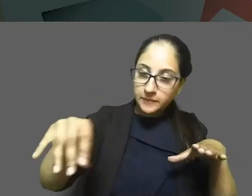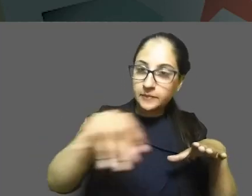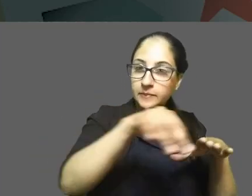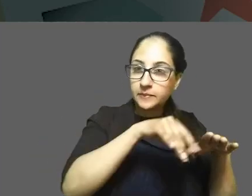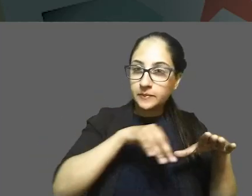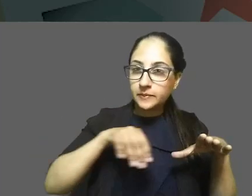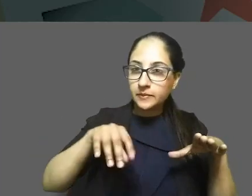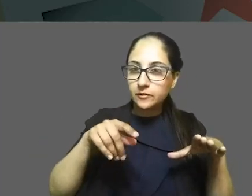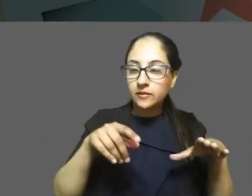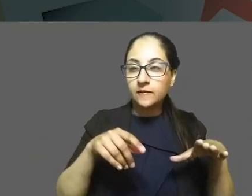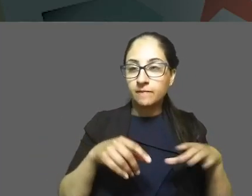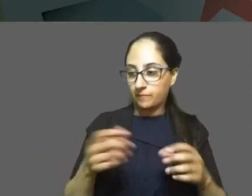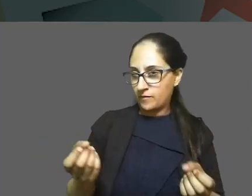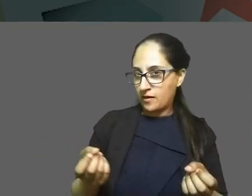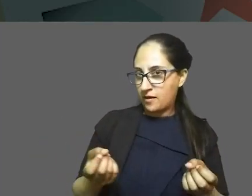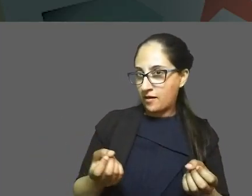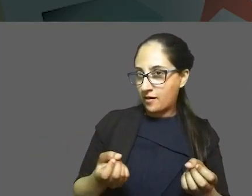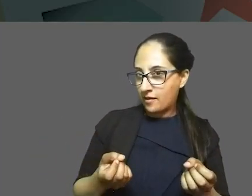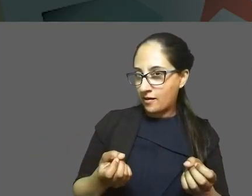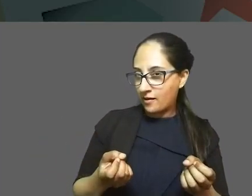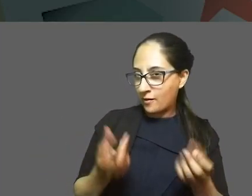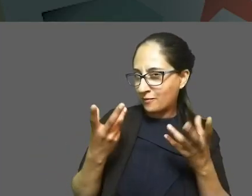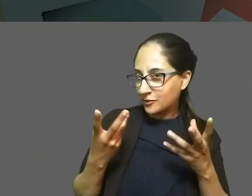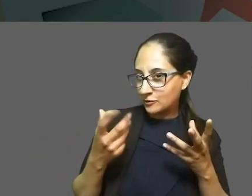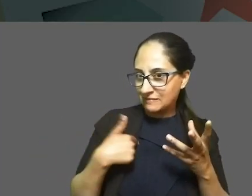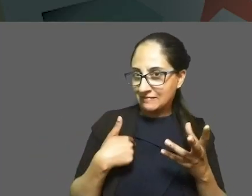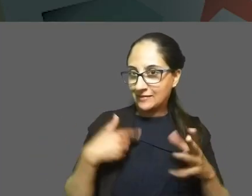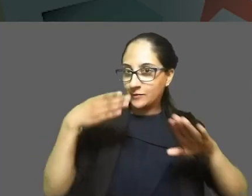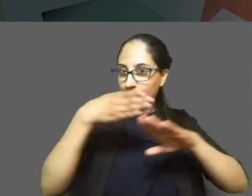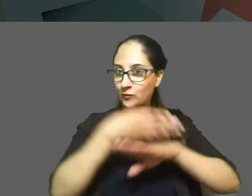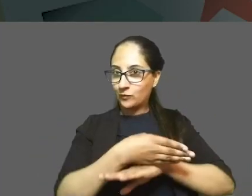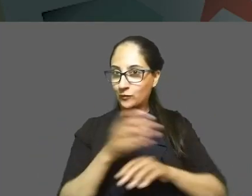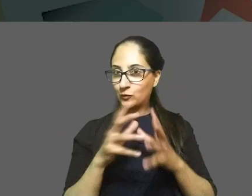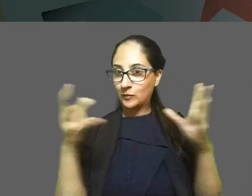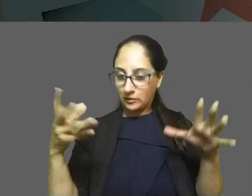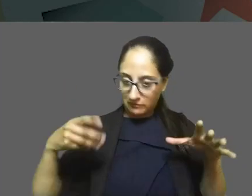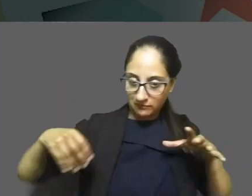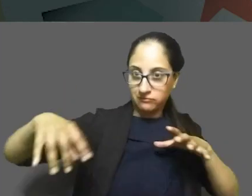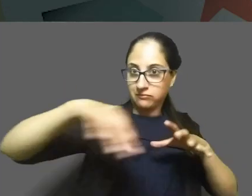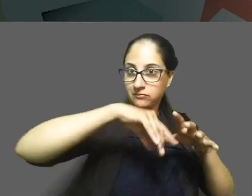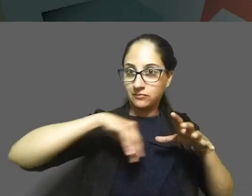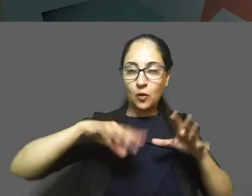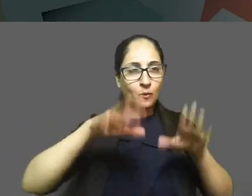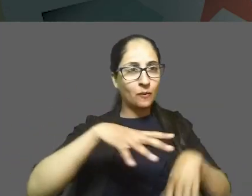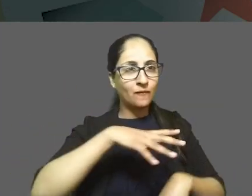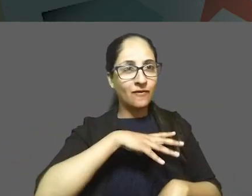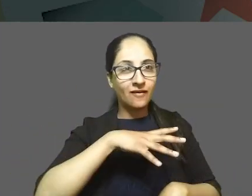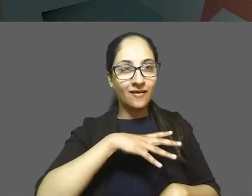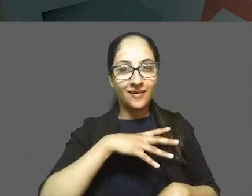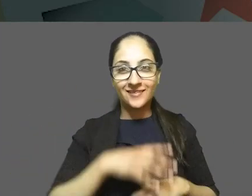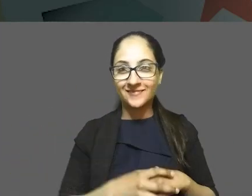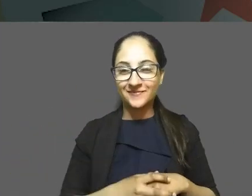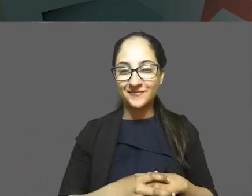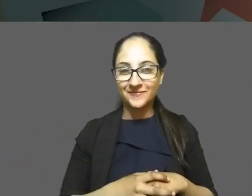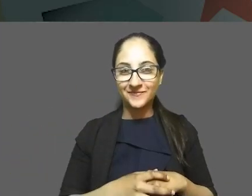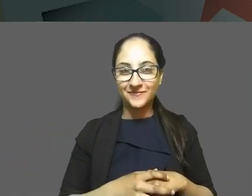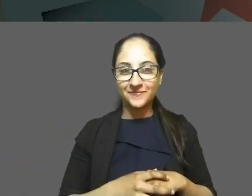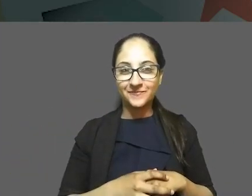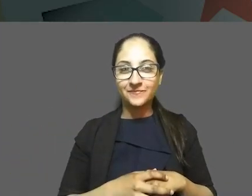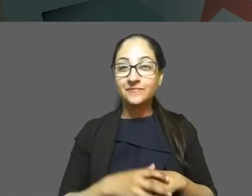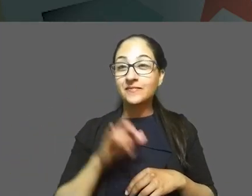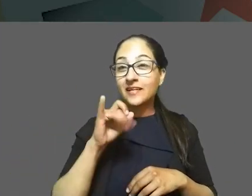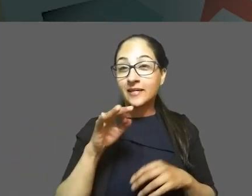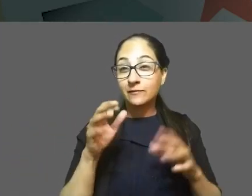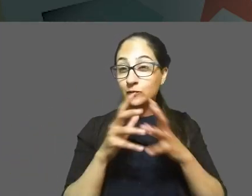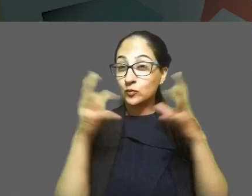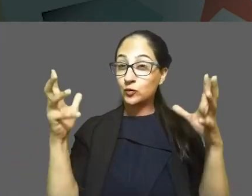surface is lightly floured. Define lightly. I might have floured it a bit too much, but... That's okay. That's not going to hurt